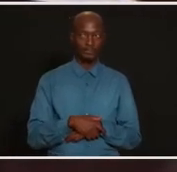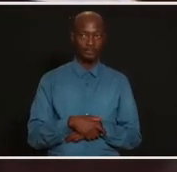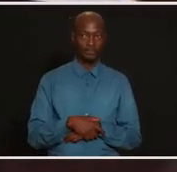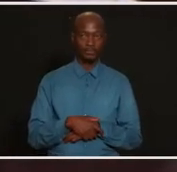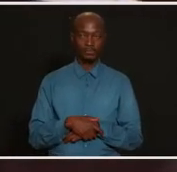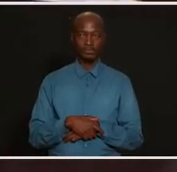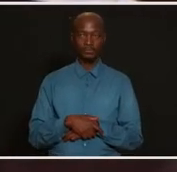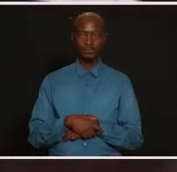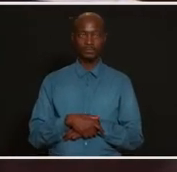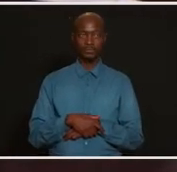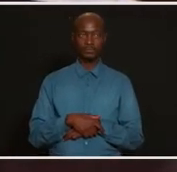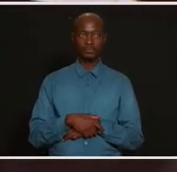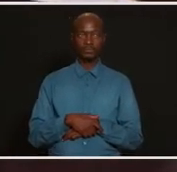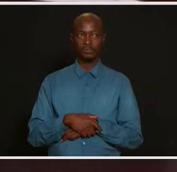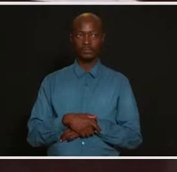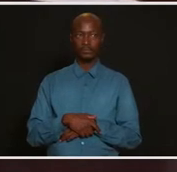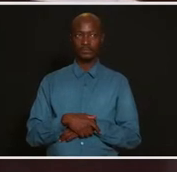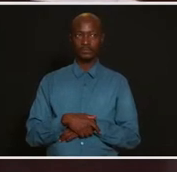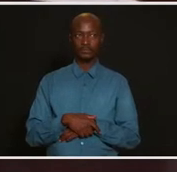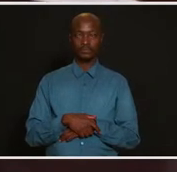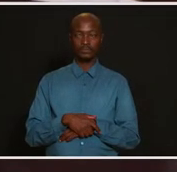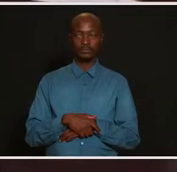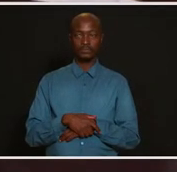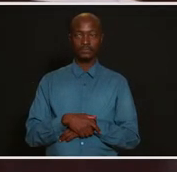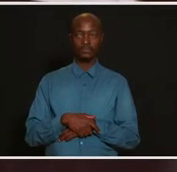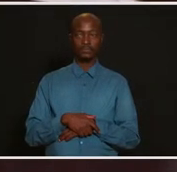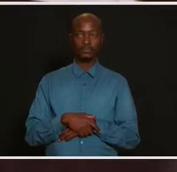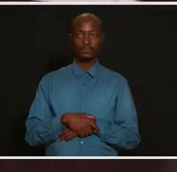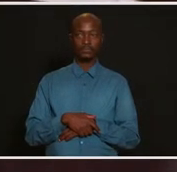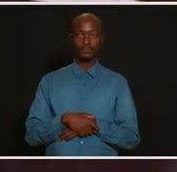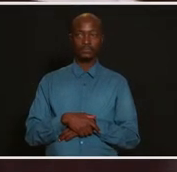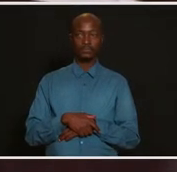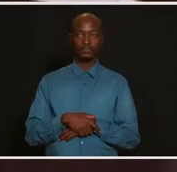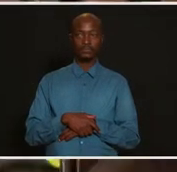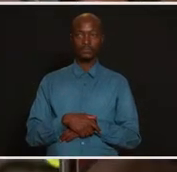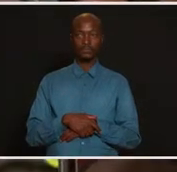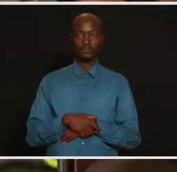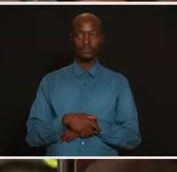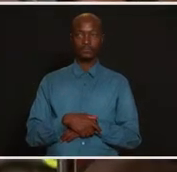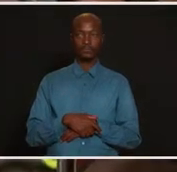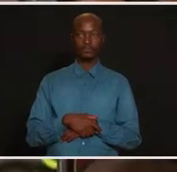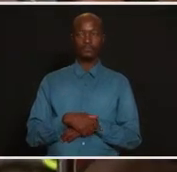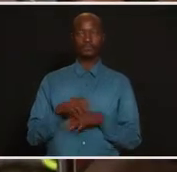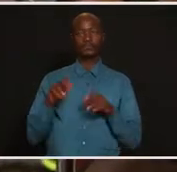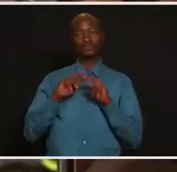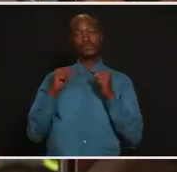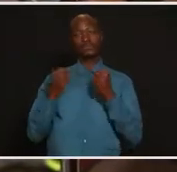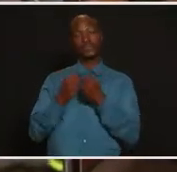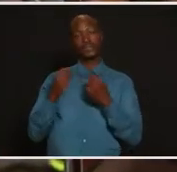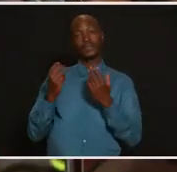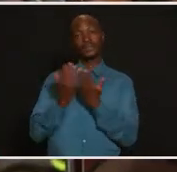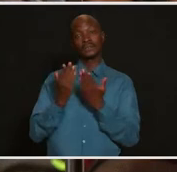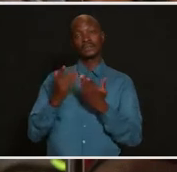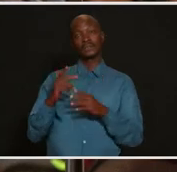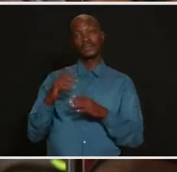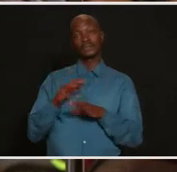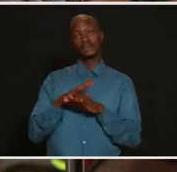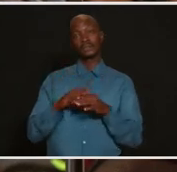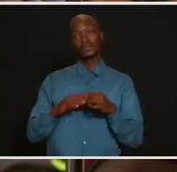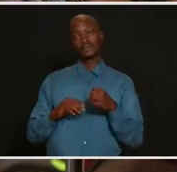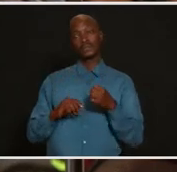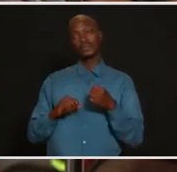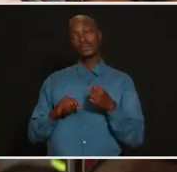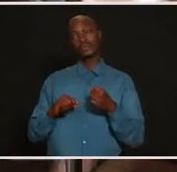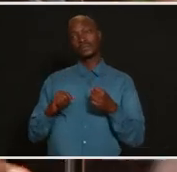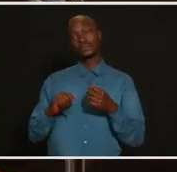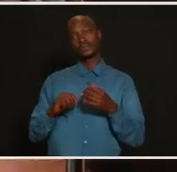at the beginning what did you say did you say you support or not support it's National skills School of govern bodies in